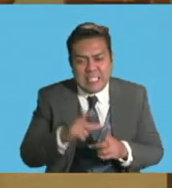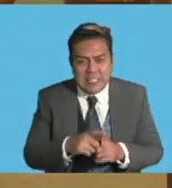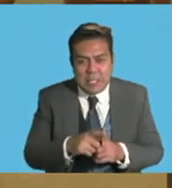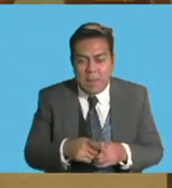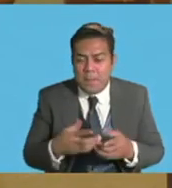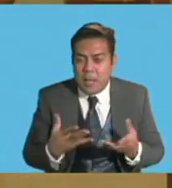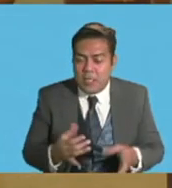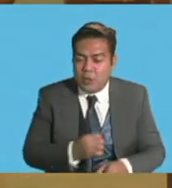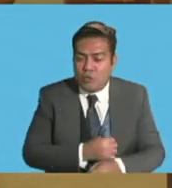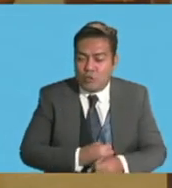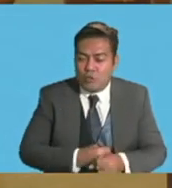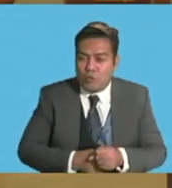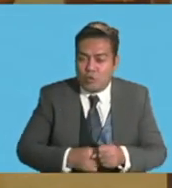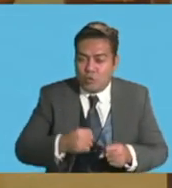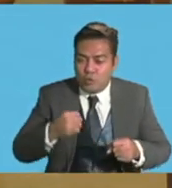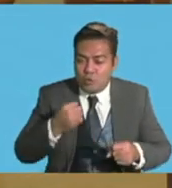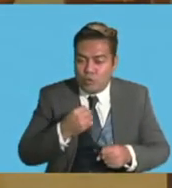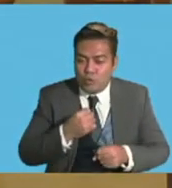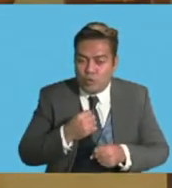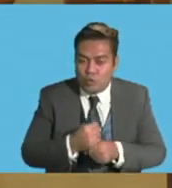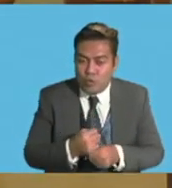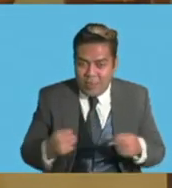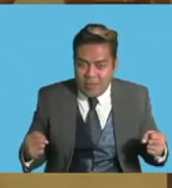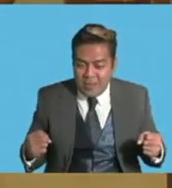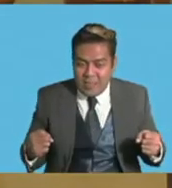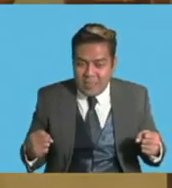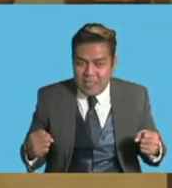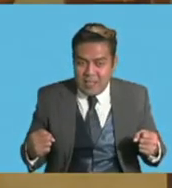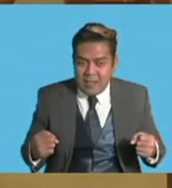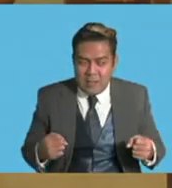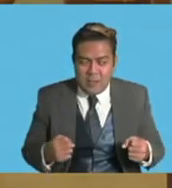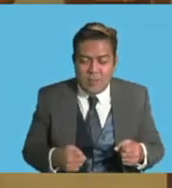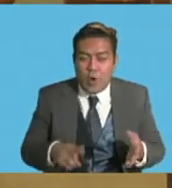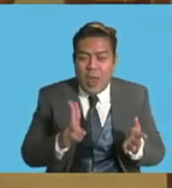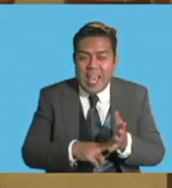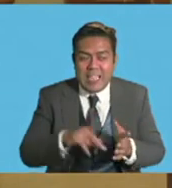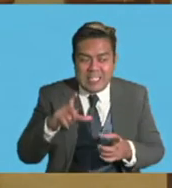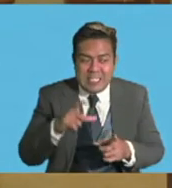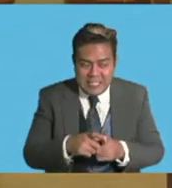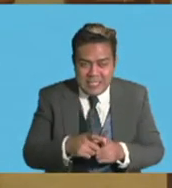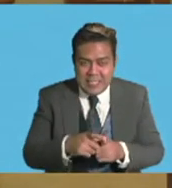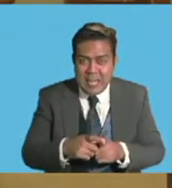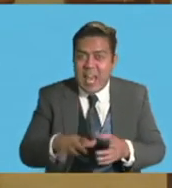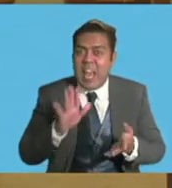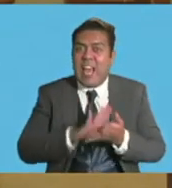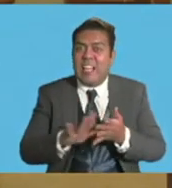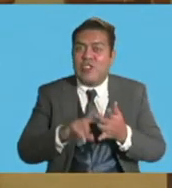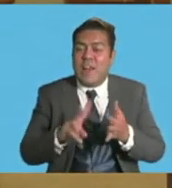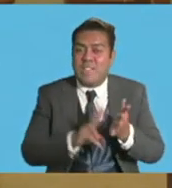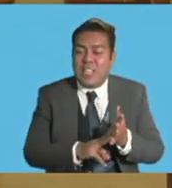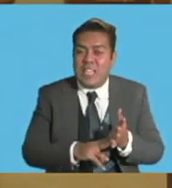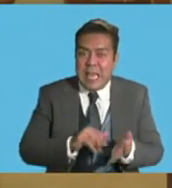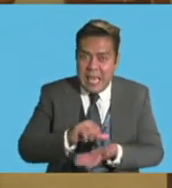by strengthening preventative and outreach programs relating to NCDs, HIV/AIDS and